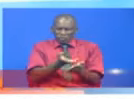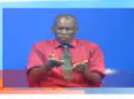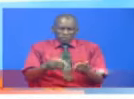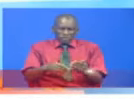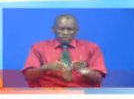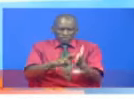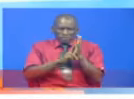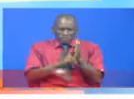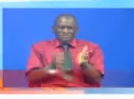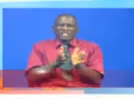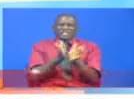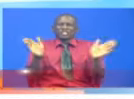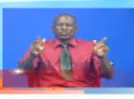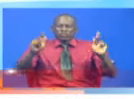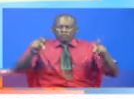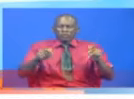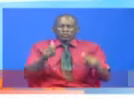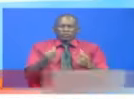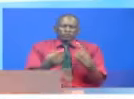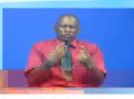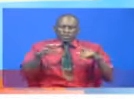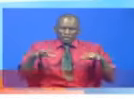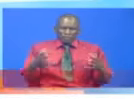that general population that we are talking about?